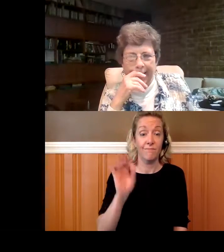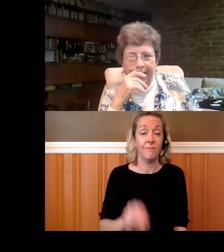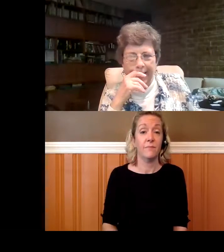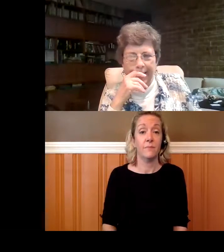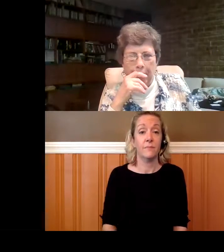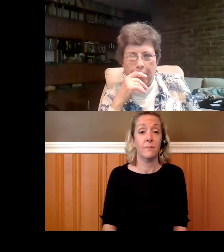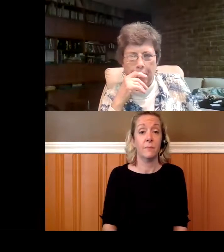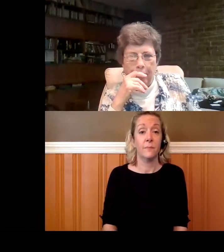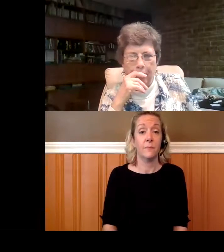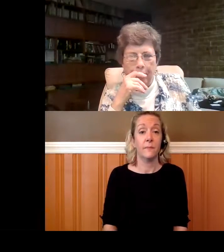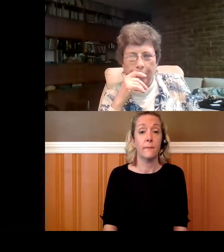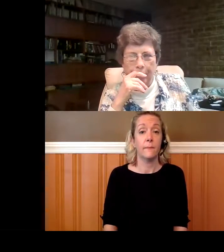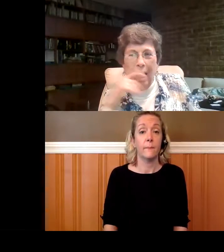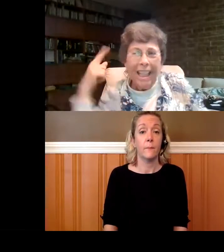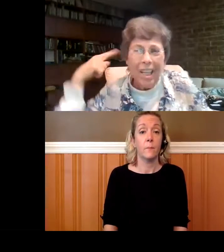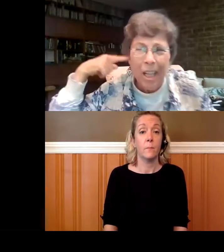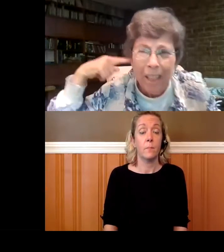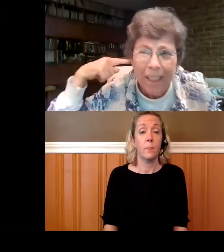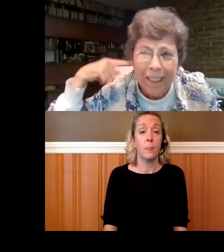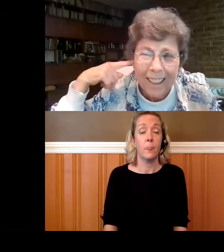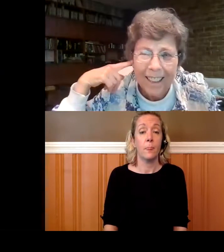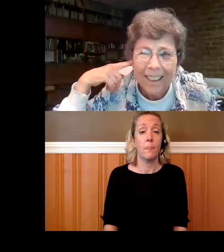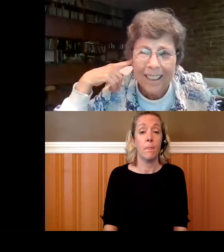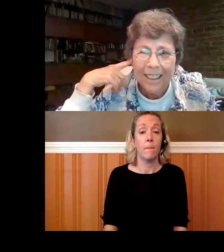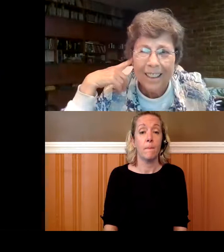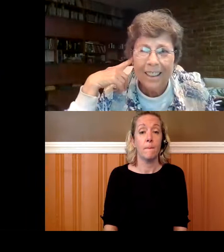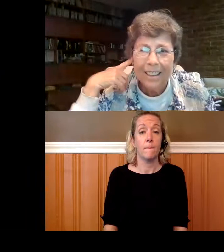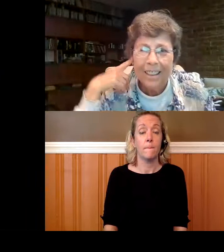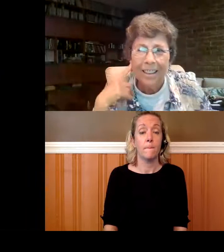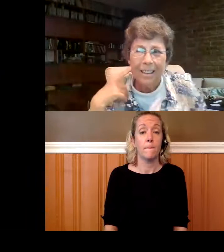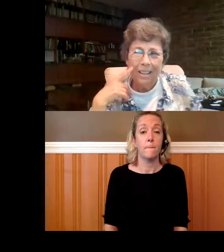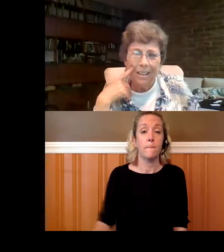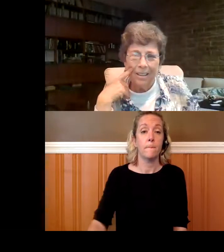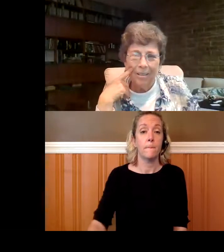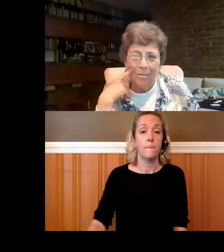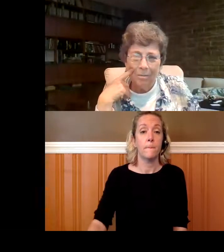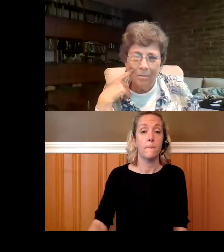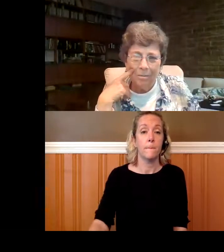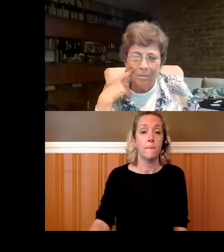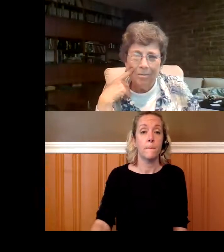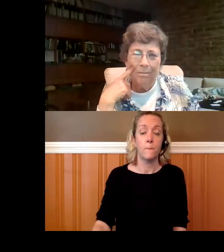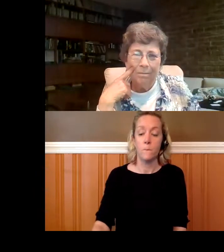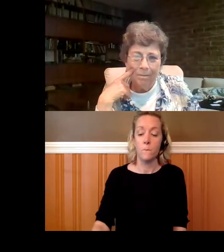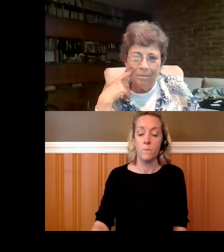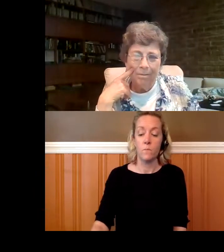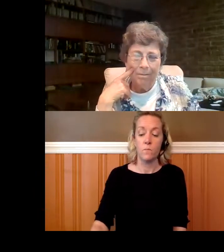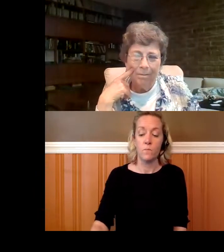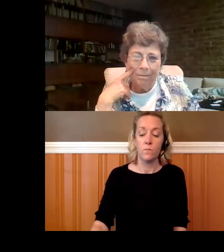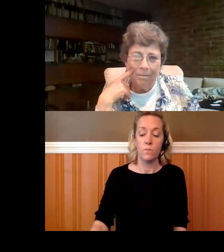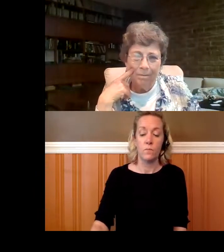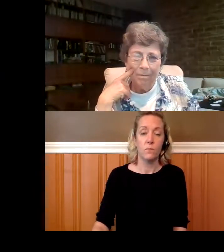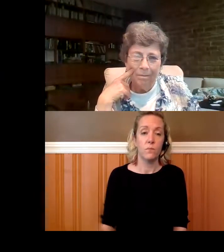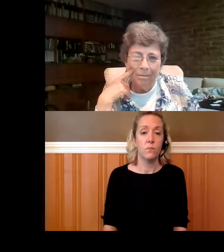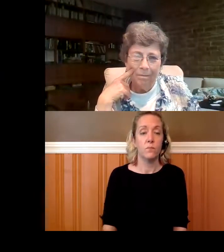salesman. I am both deaf and blind, so tap me if you can help. You can print letters in my palm with your fingertip. Thank you,